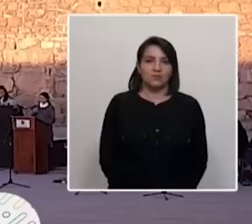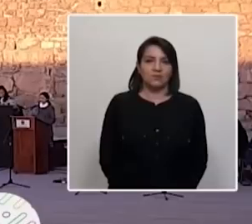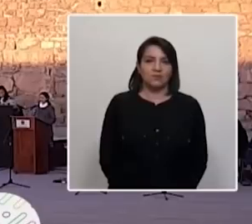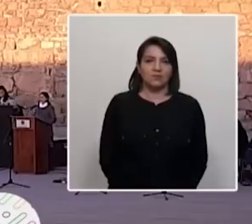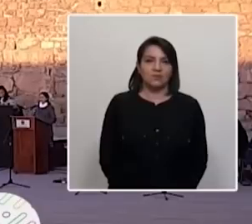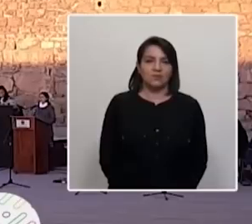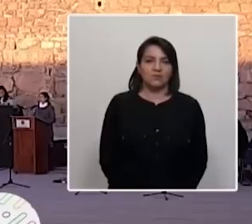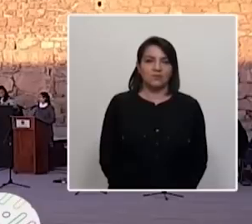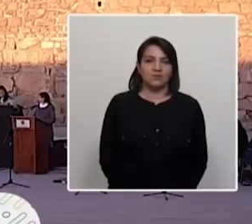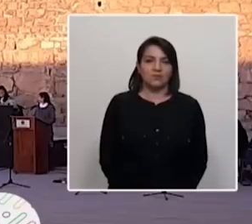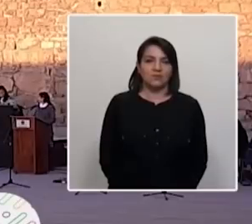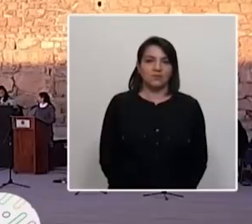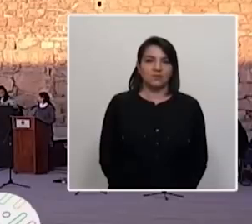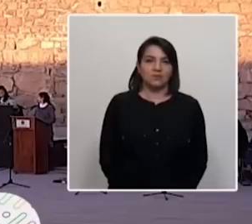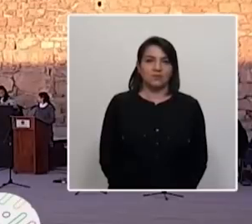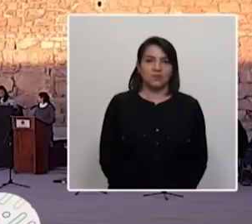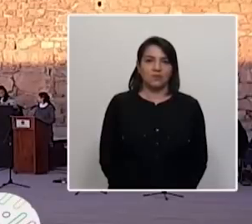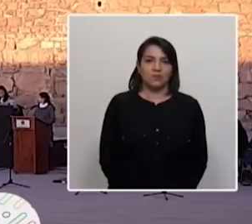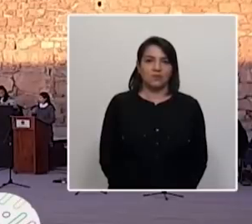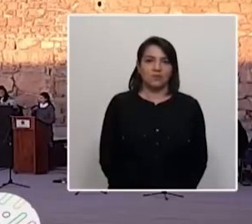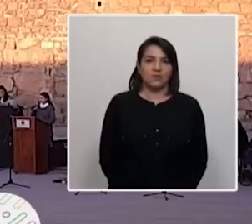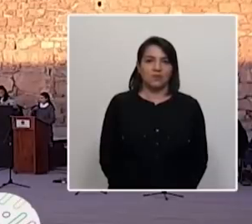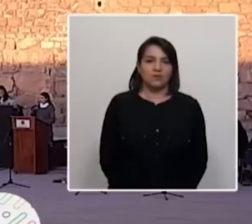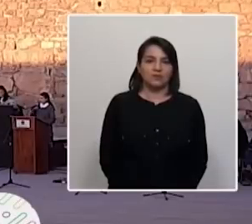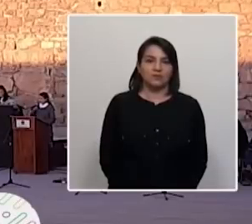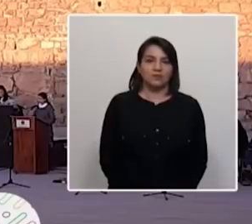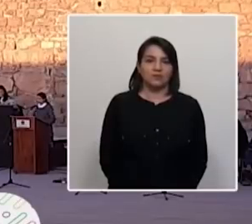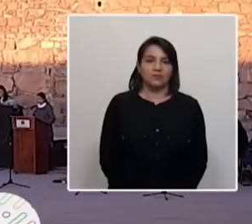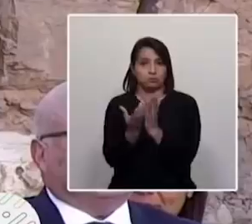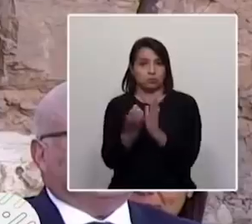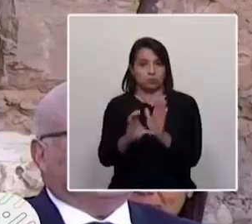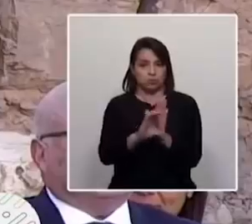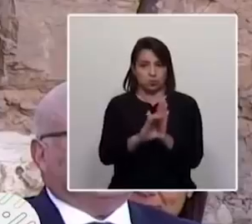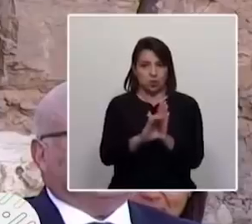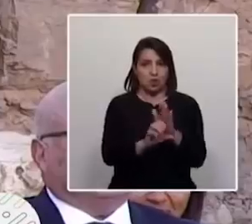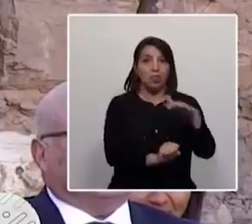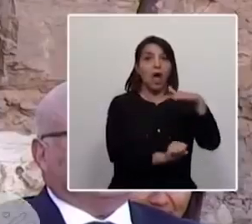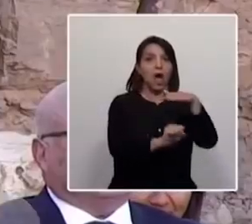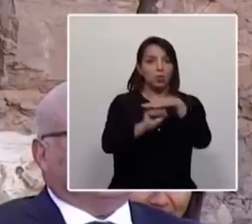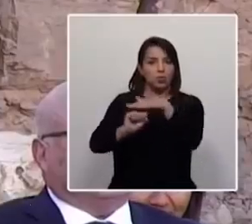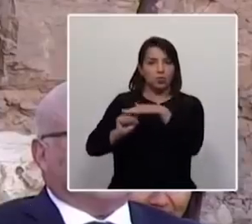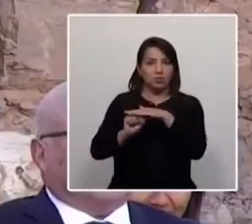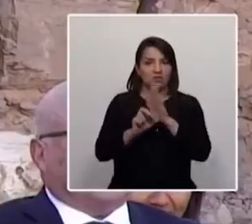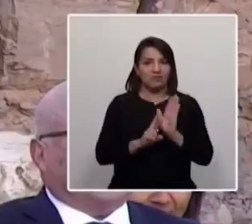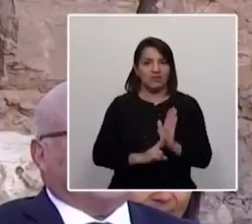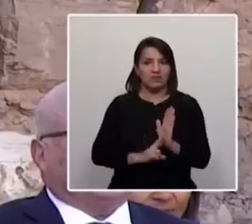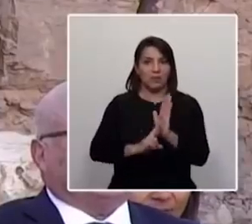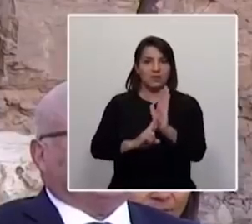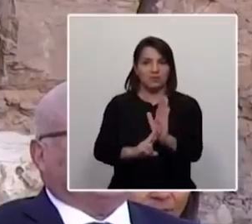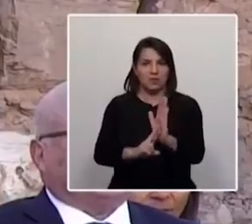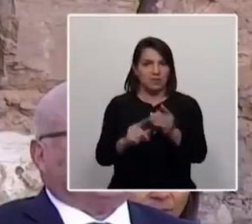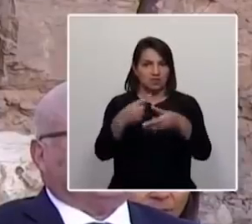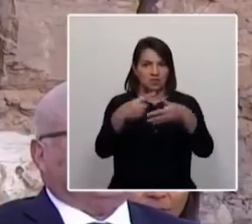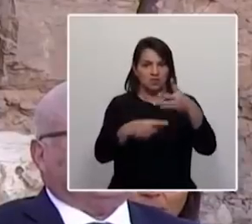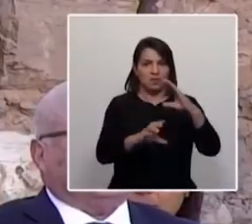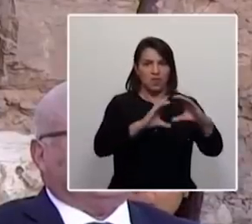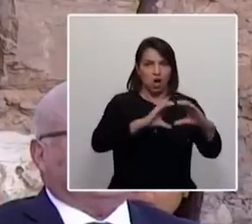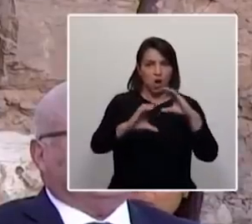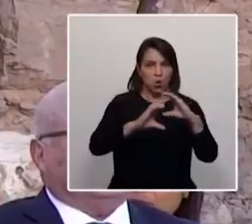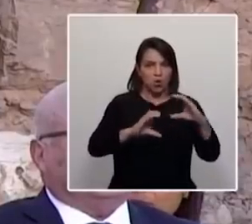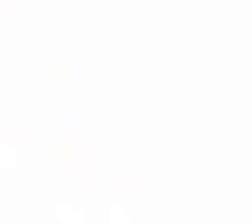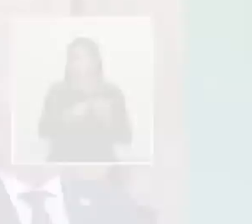Chile's constitutional convention, Maria Elisa Canteros, presented the draft of Chile's new constitution during a ceremony Monday.